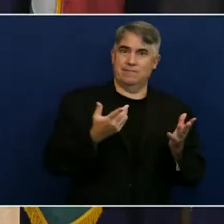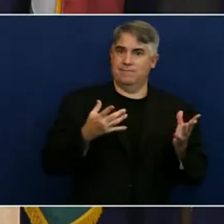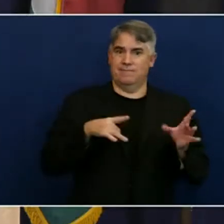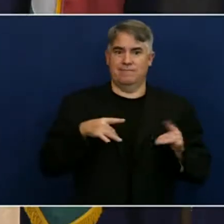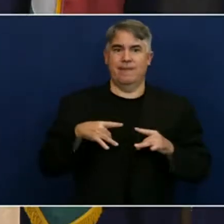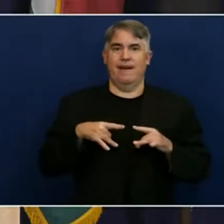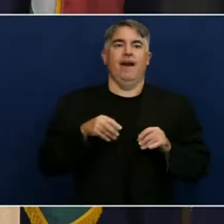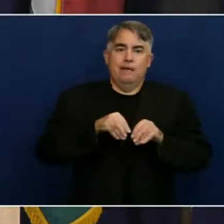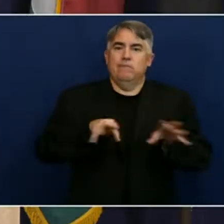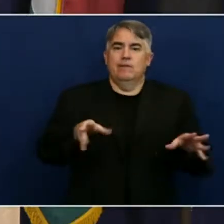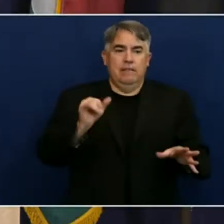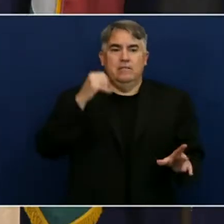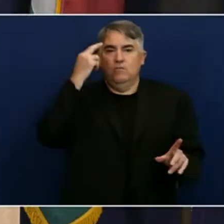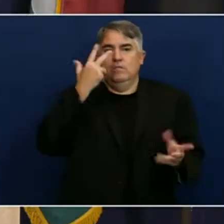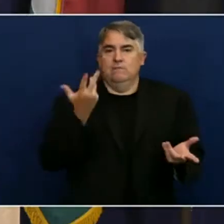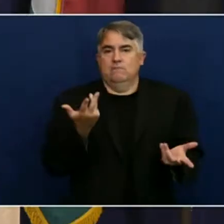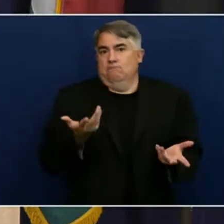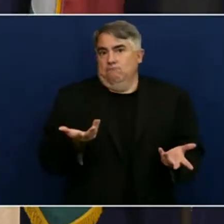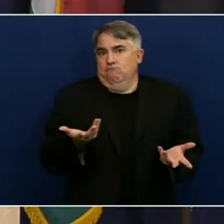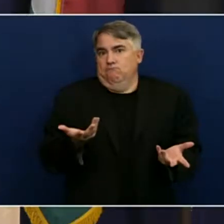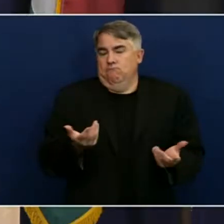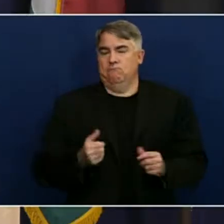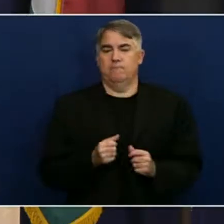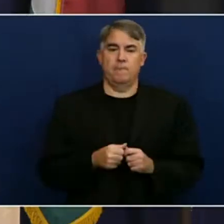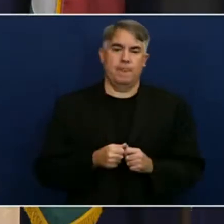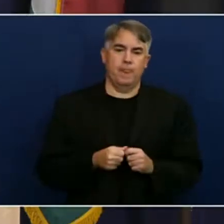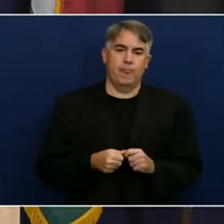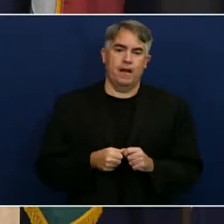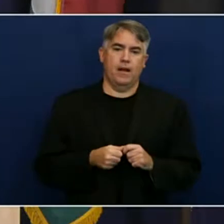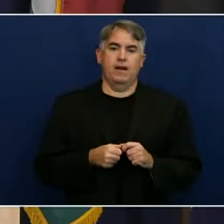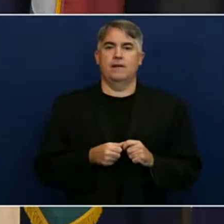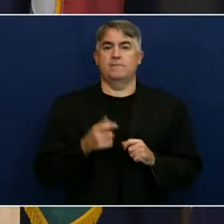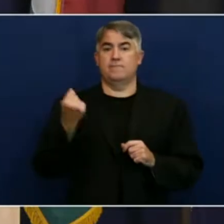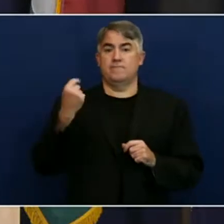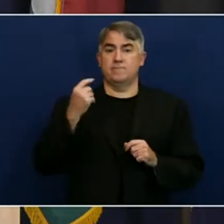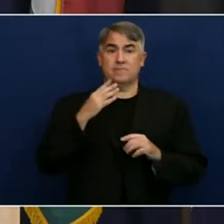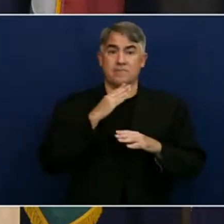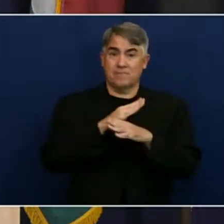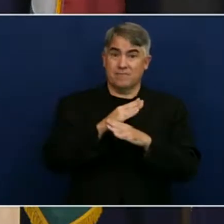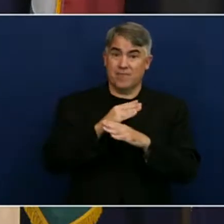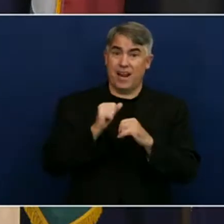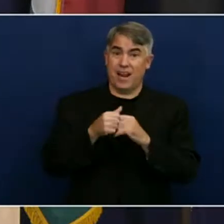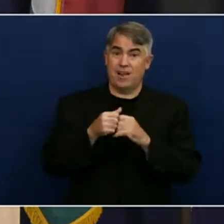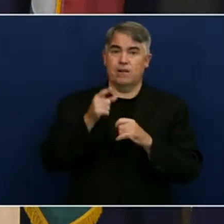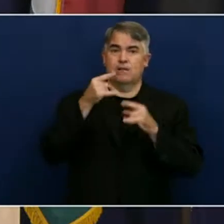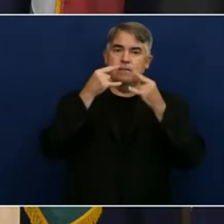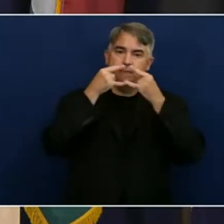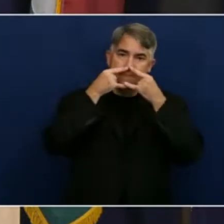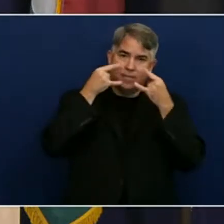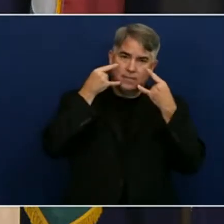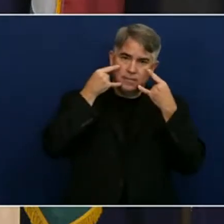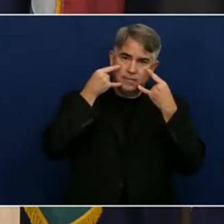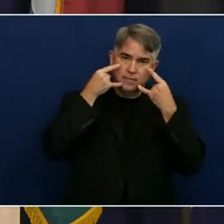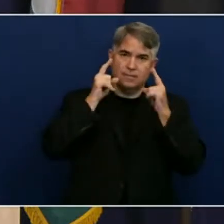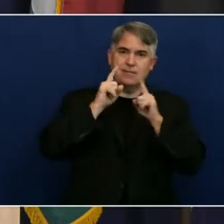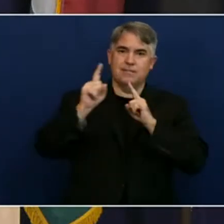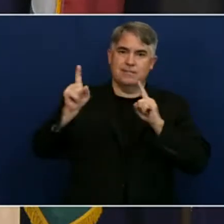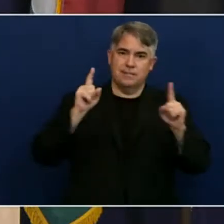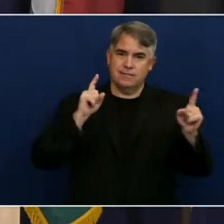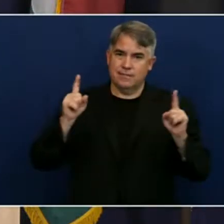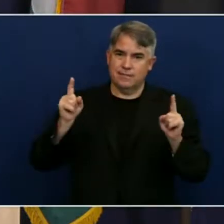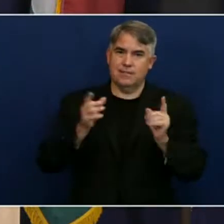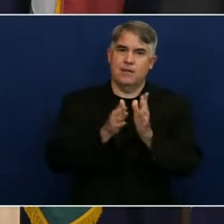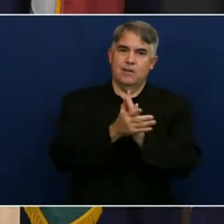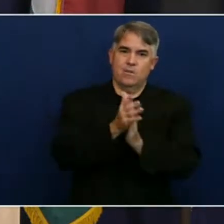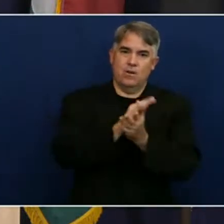to prevent that exposure is for people to wear their facial coverings, watch their distance, and wash their hands. There's